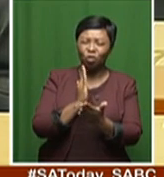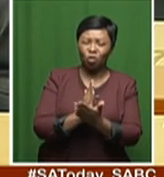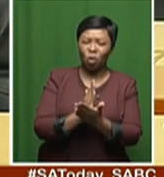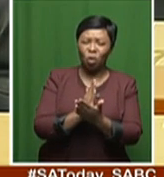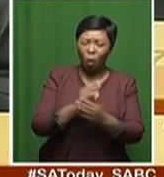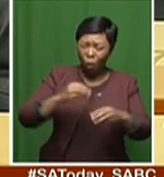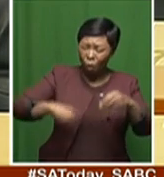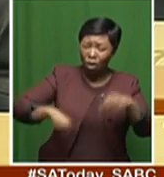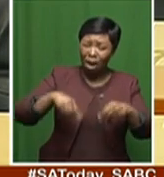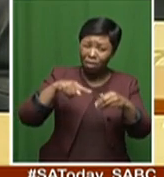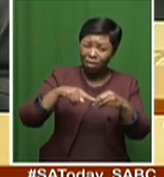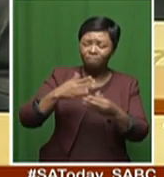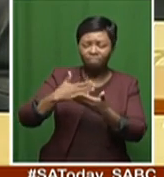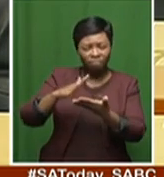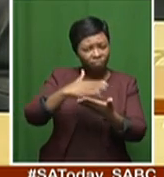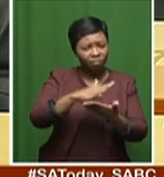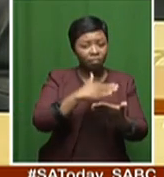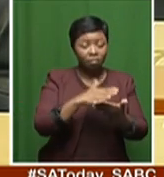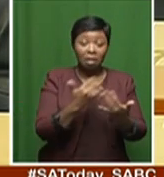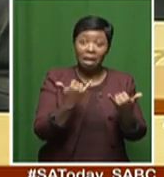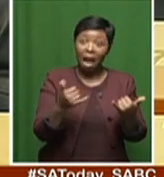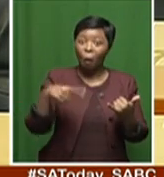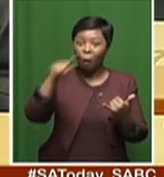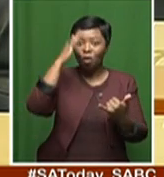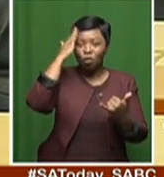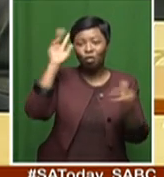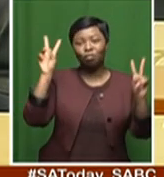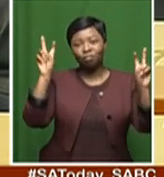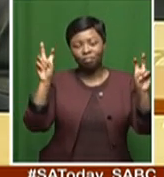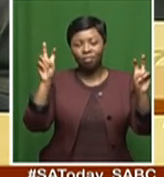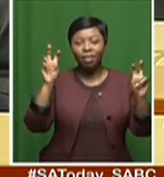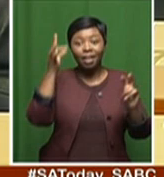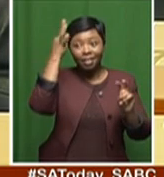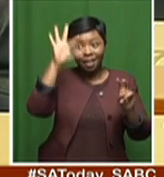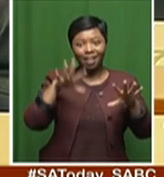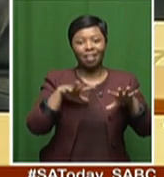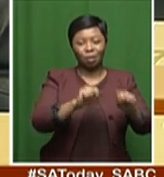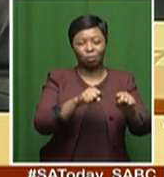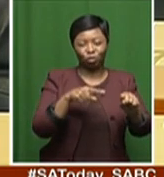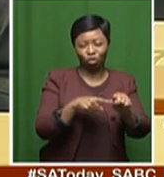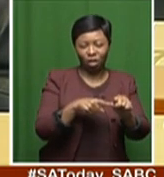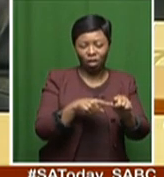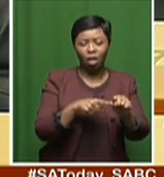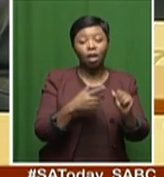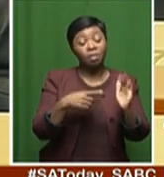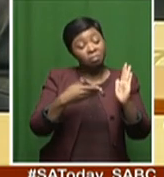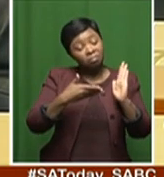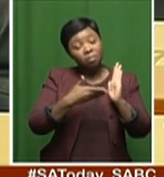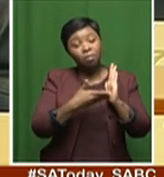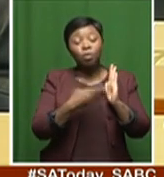that we now know as state capture. Here I make reference to those who've been